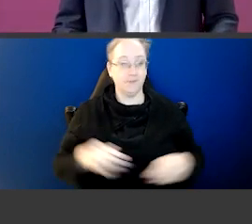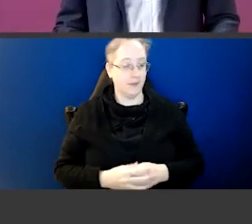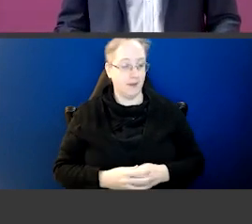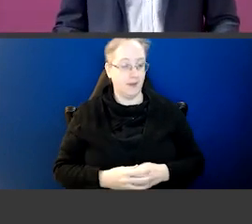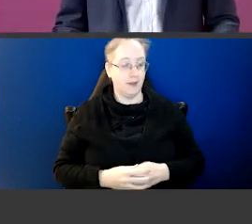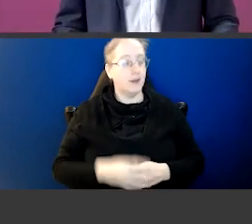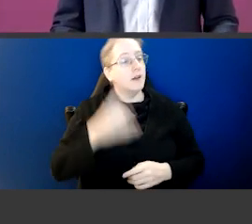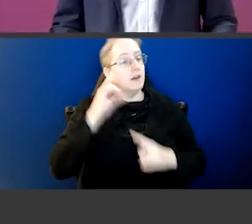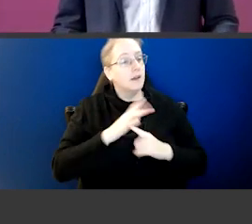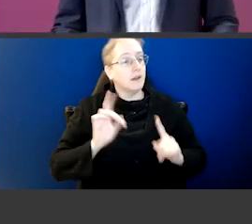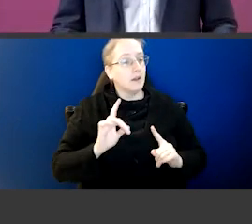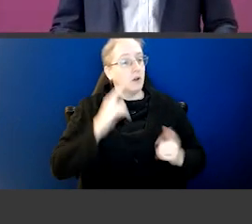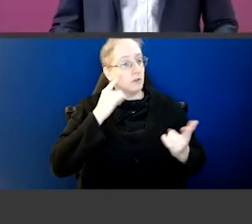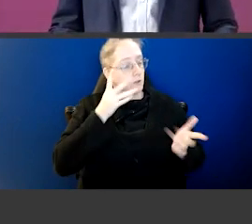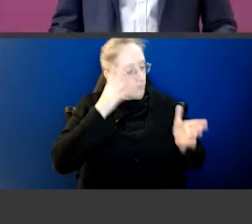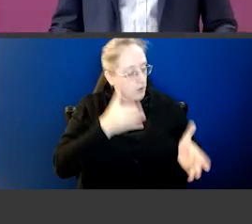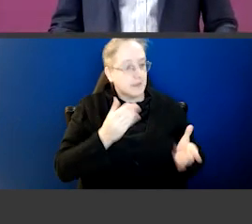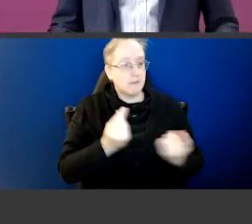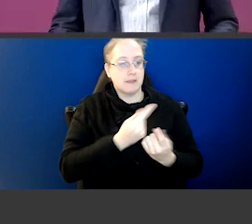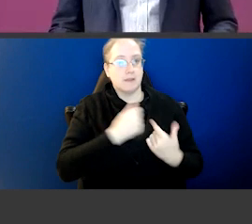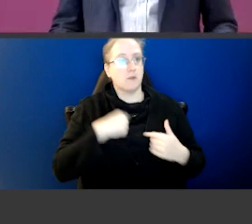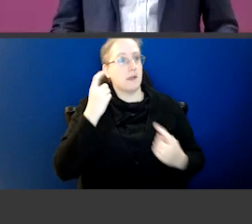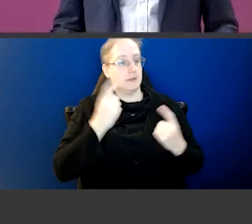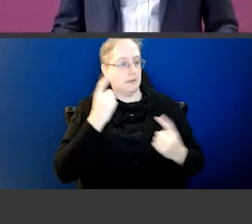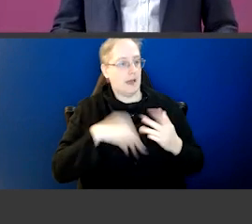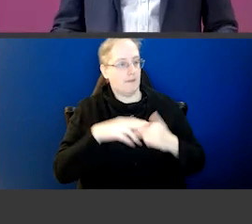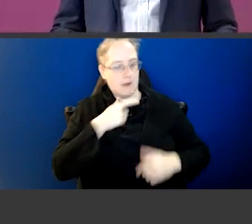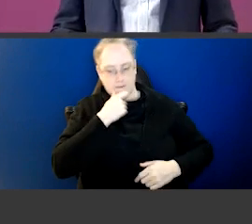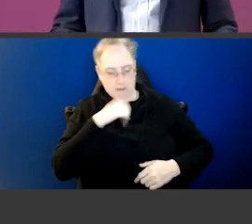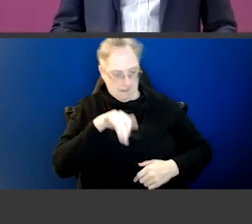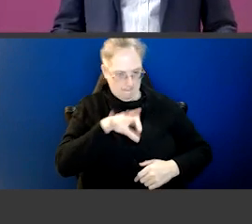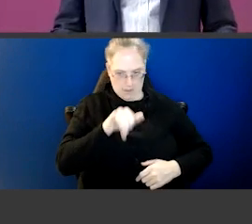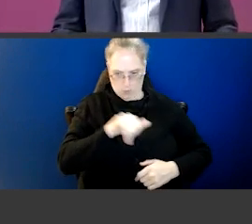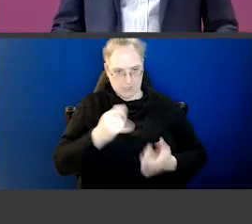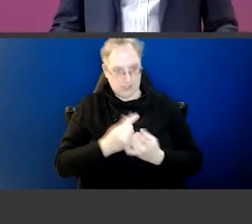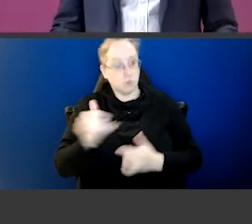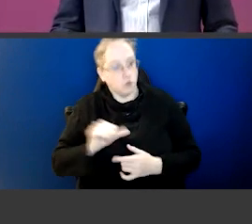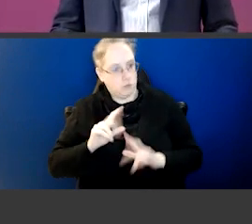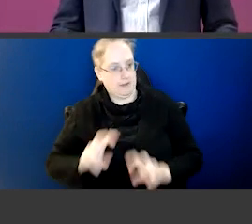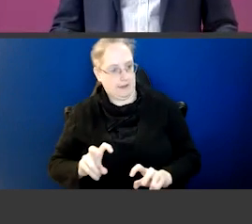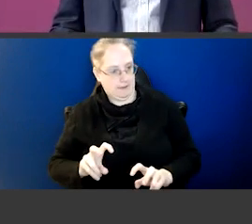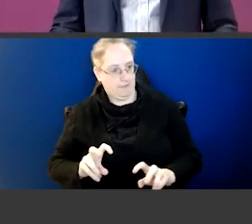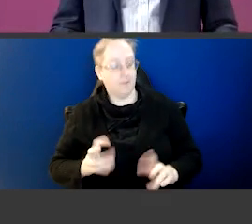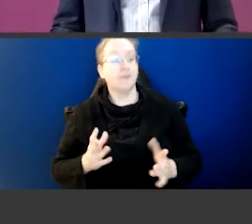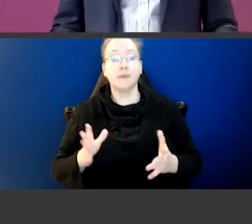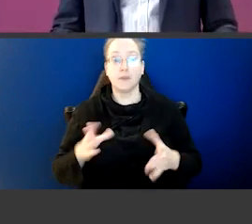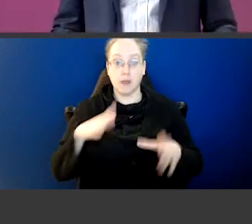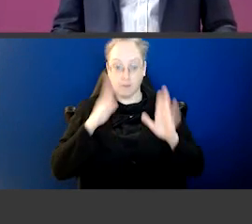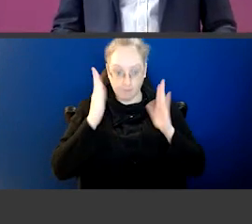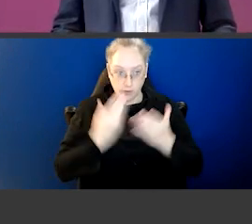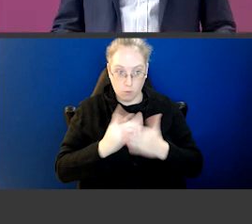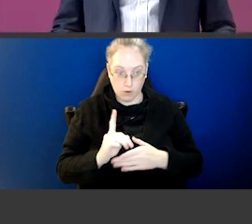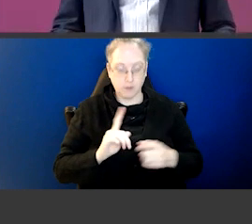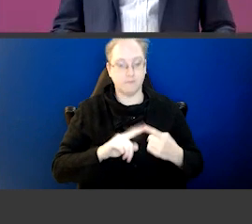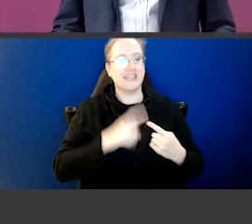important to highlight some of the things that we consider when we decide what to investigate. And these include the seriousness of the allegation,